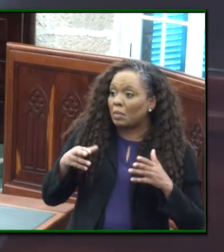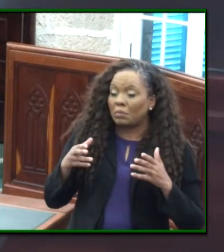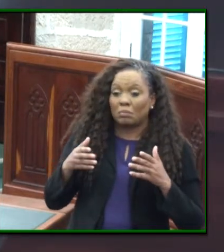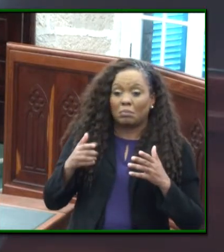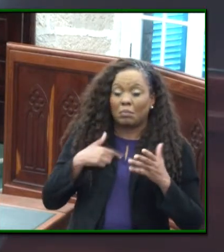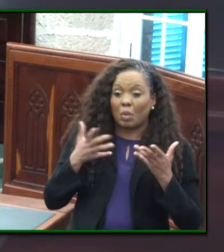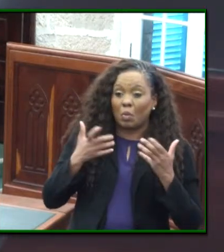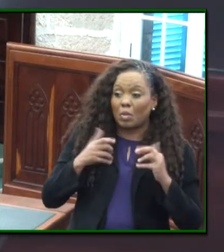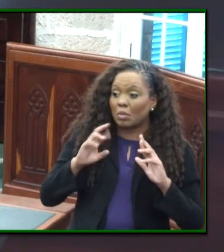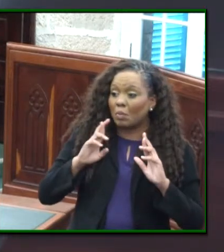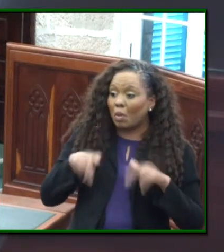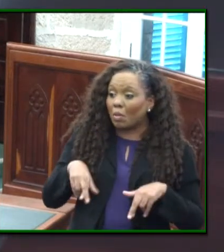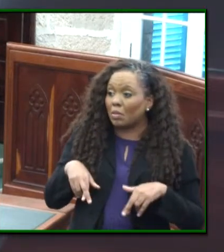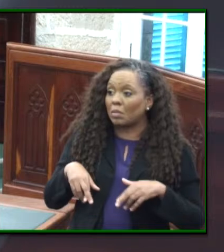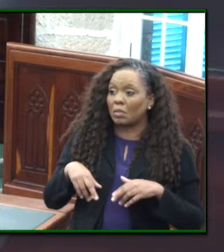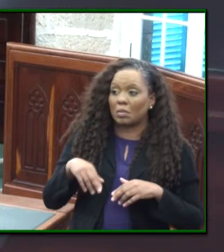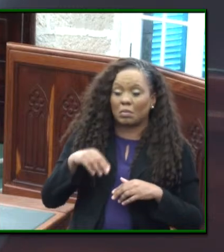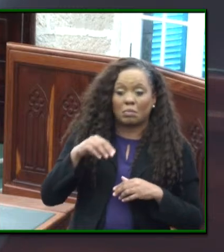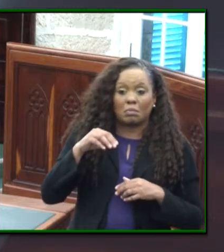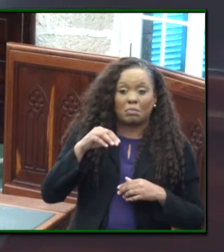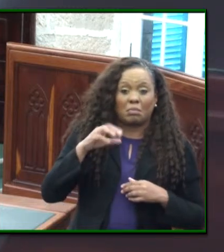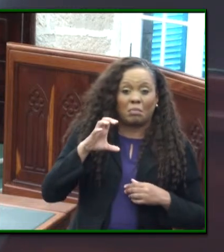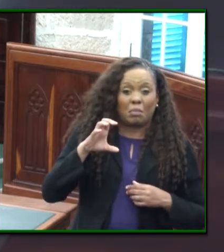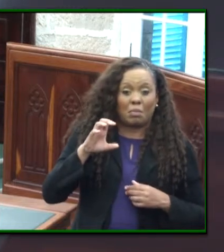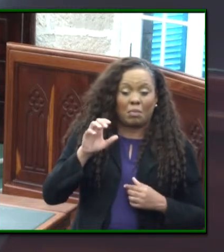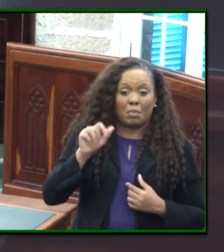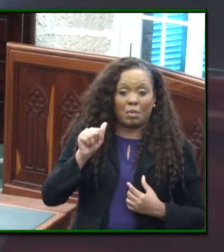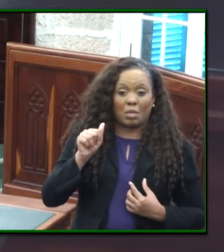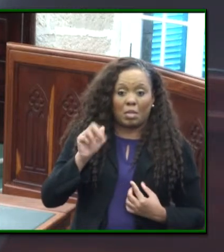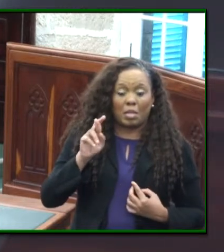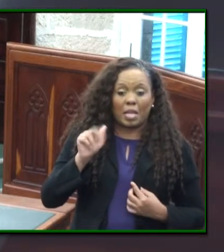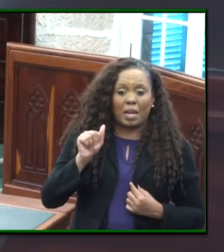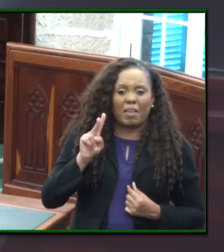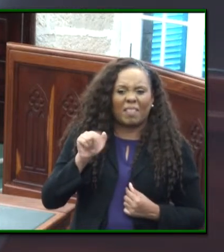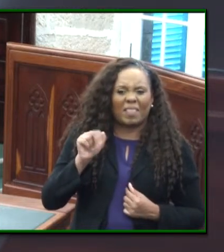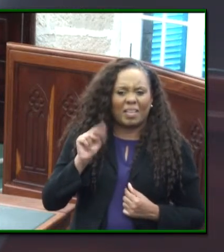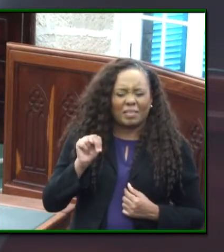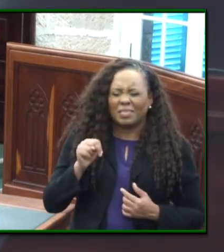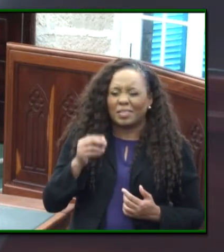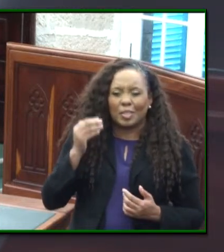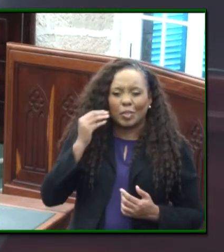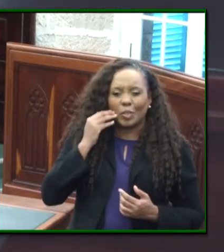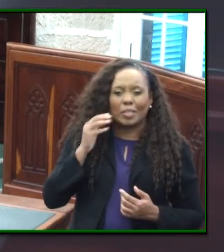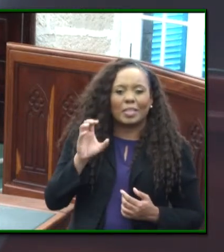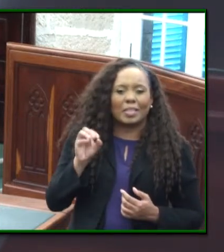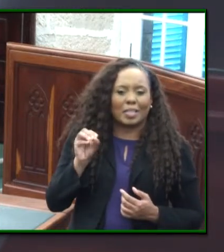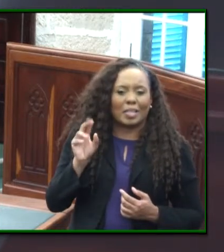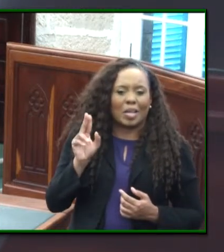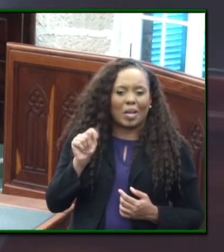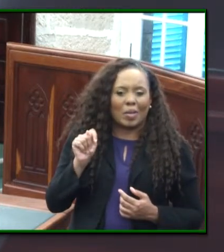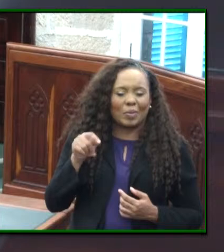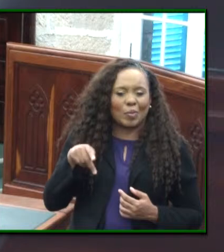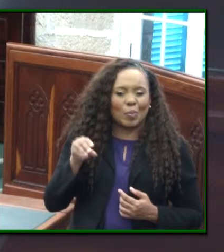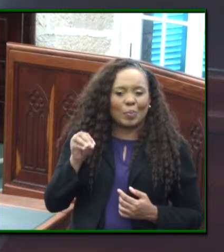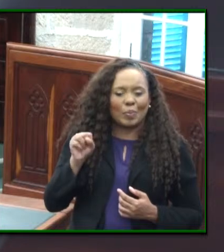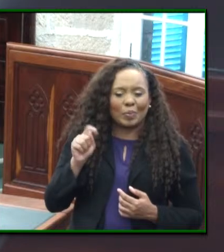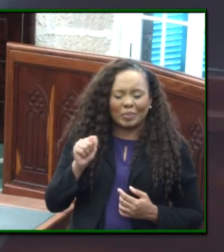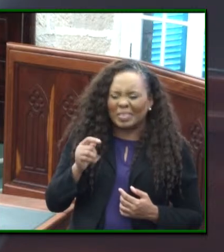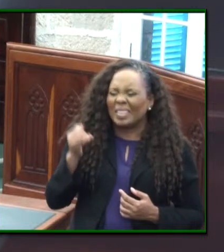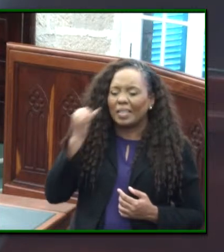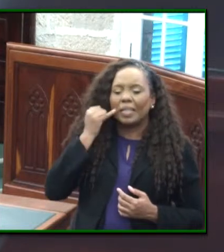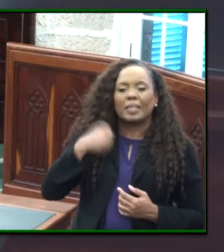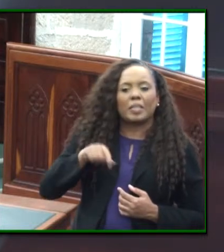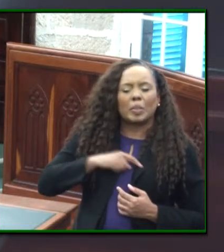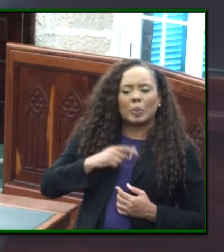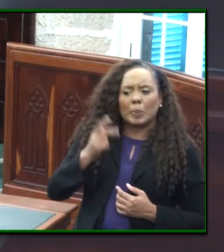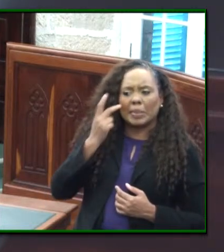very much needed in those communities, especially communities where we notice that